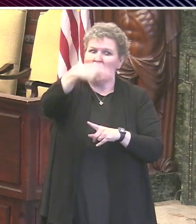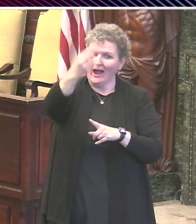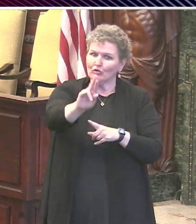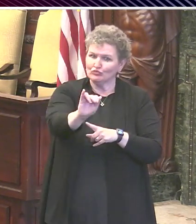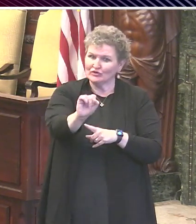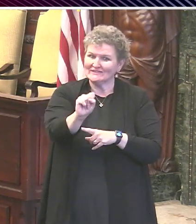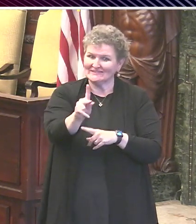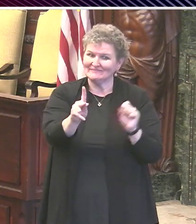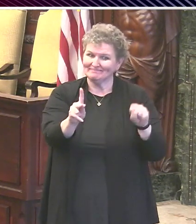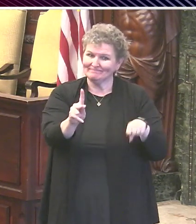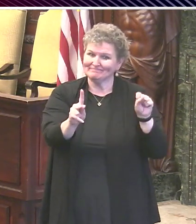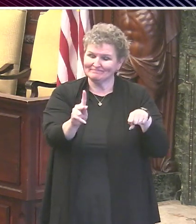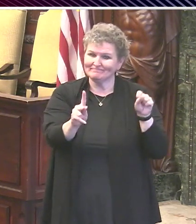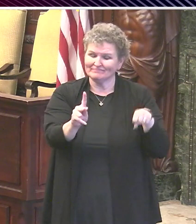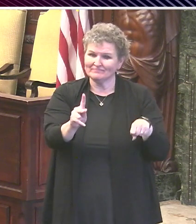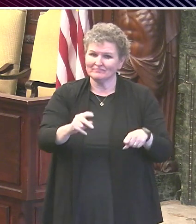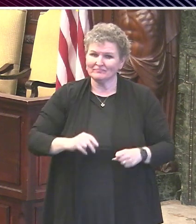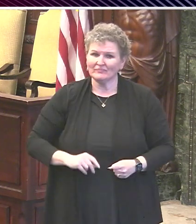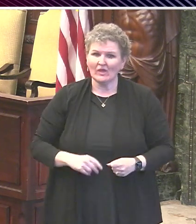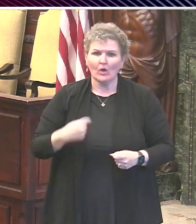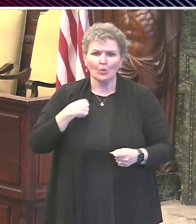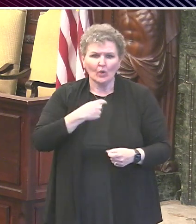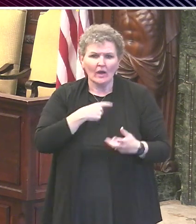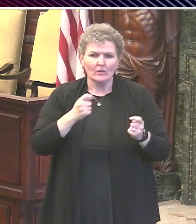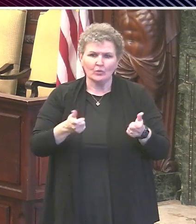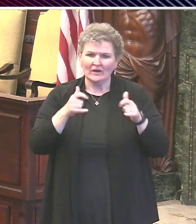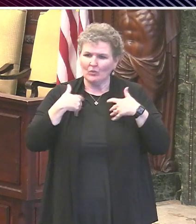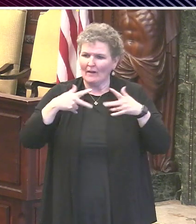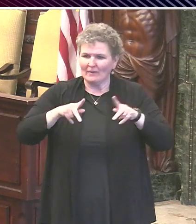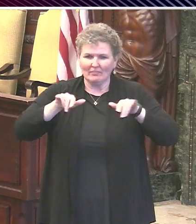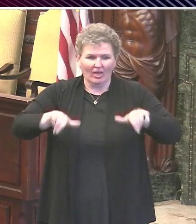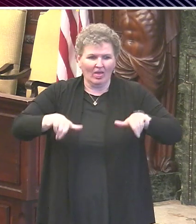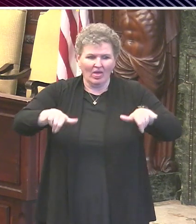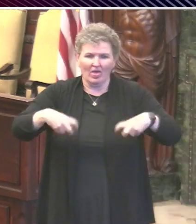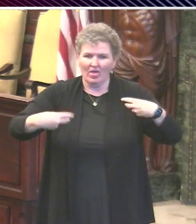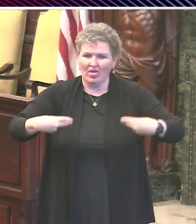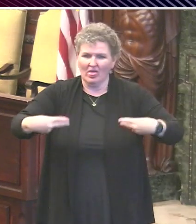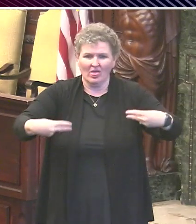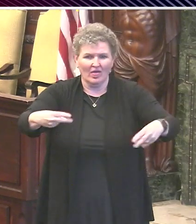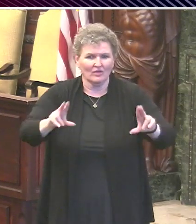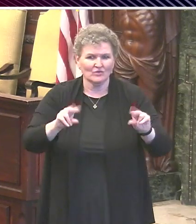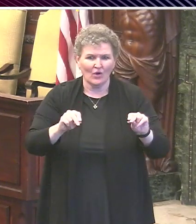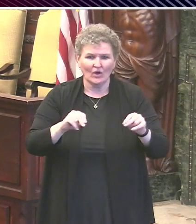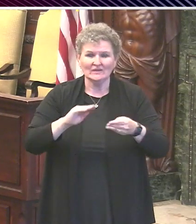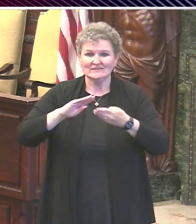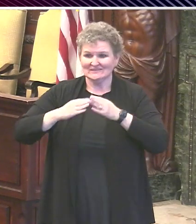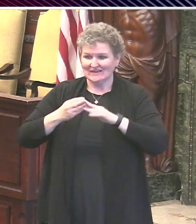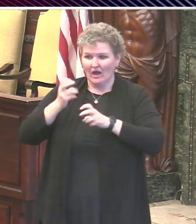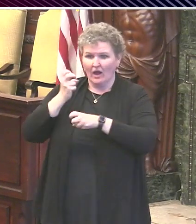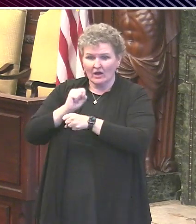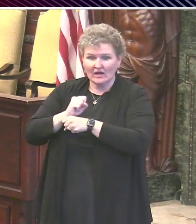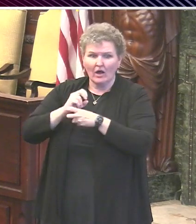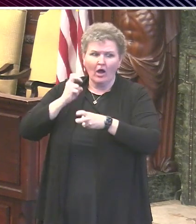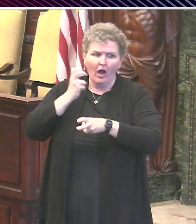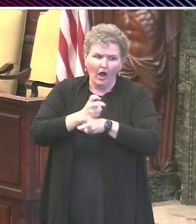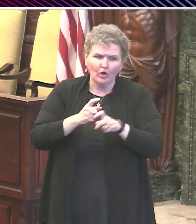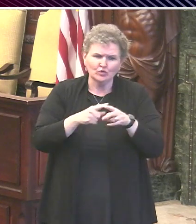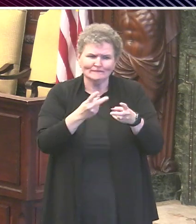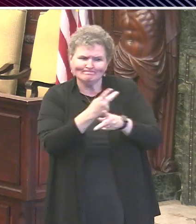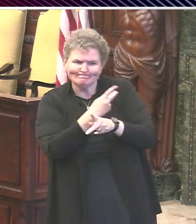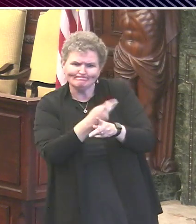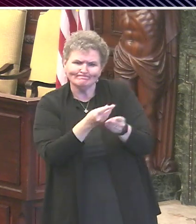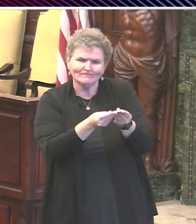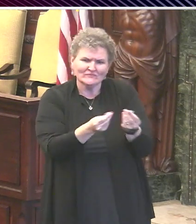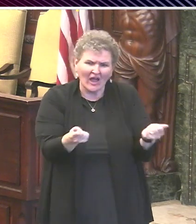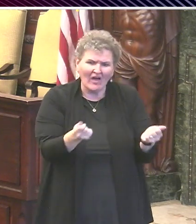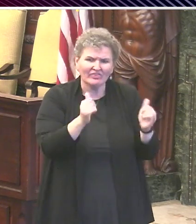not want to have the encampment there. And I know that other city leaders have been working hard to try to resolve that situation. La pregunta